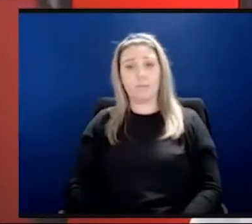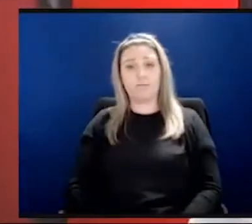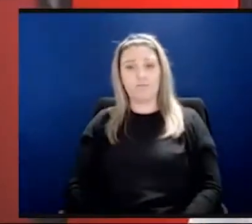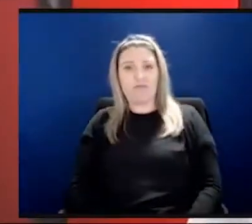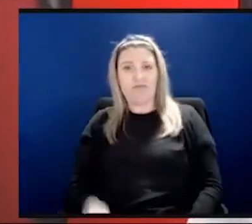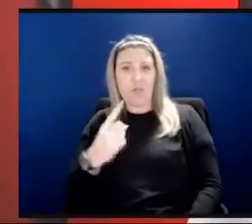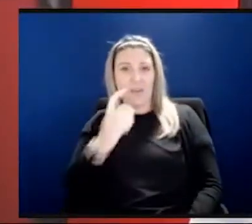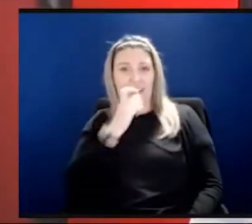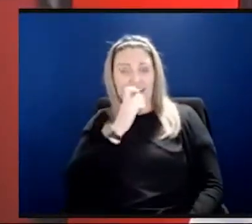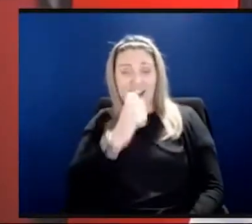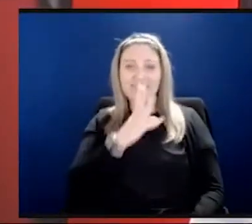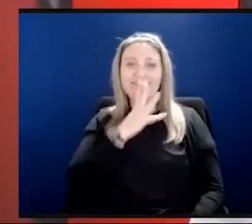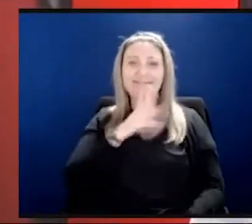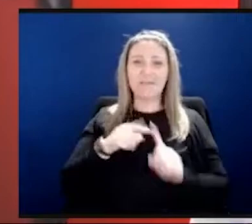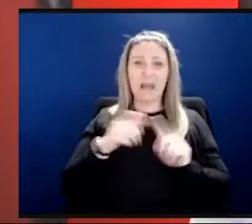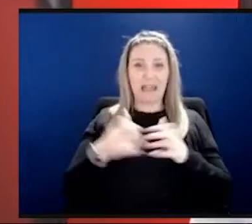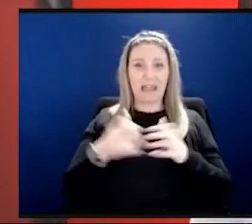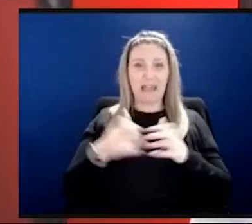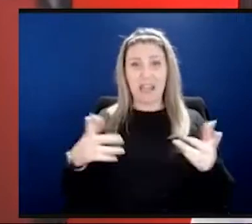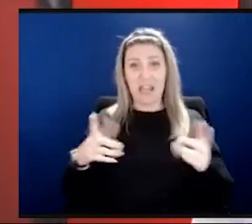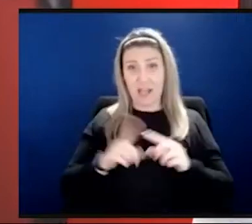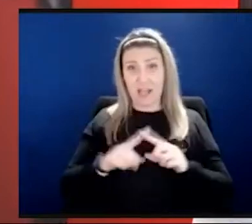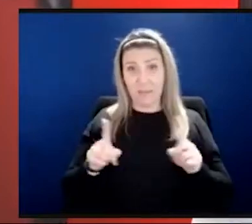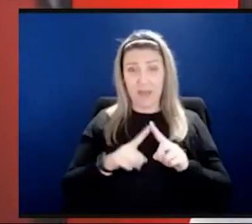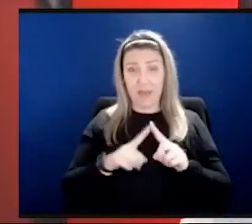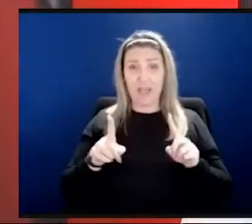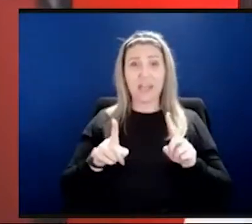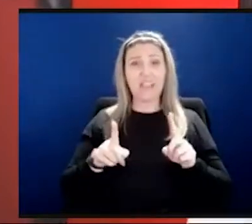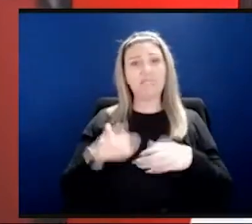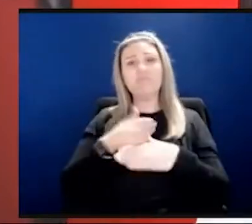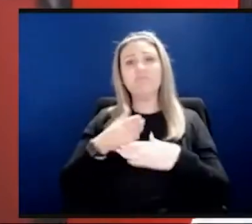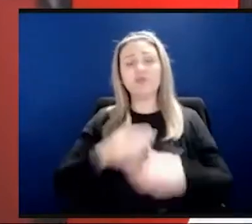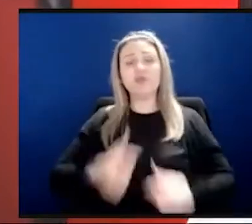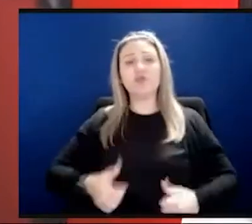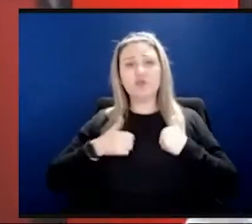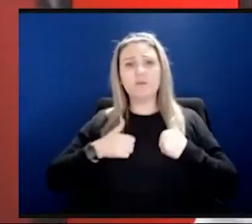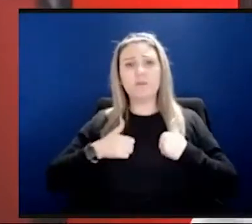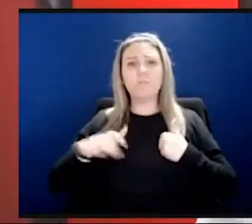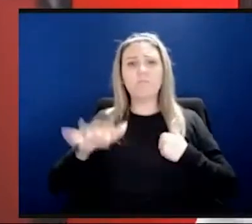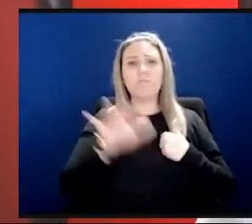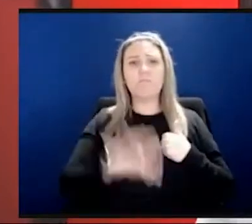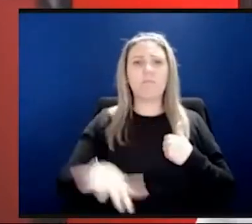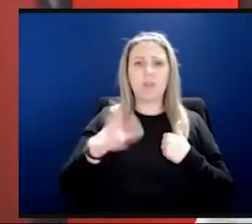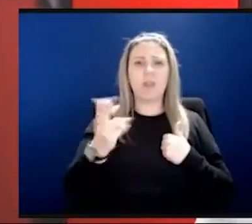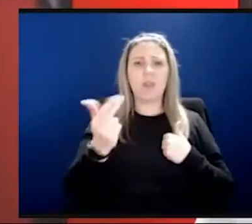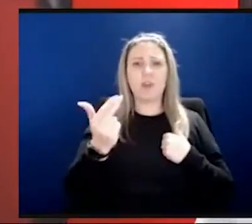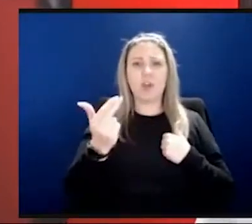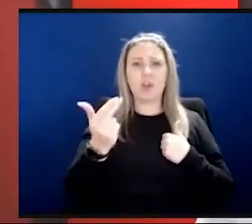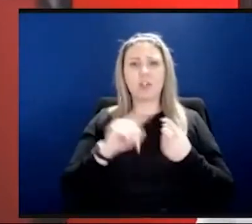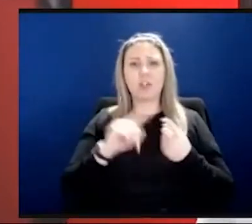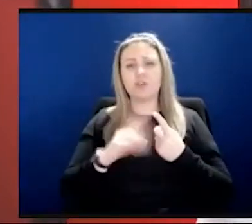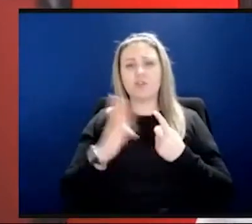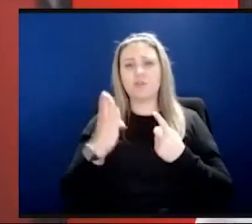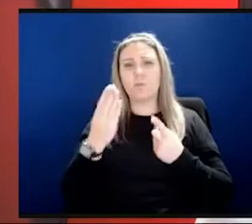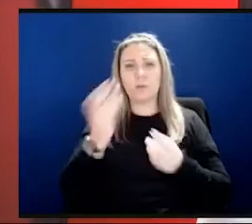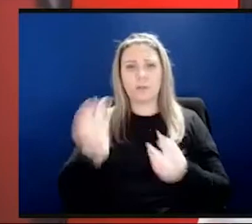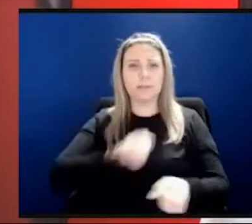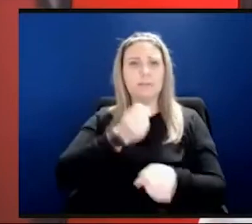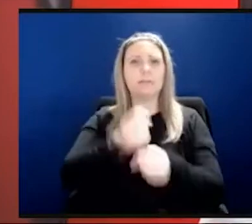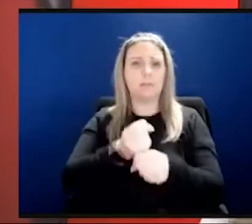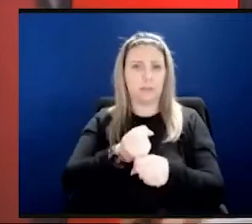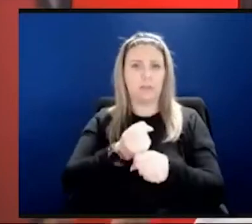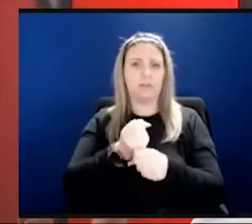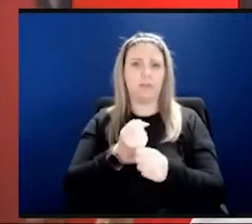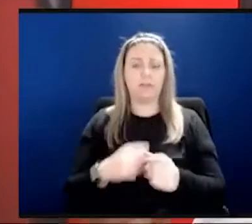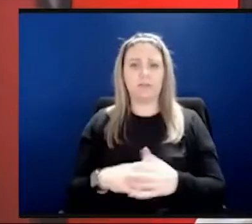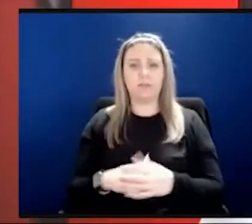ton. The median survival after heart transplant is in the range of 13 to 14 years. Okay. But